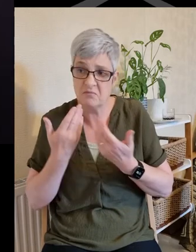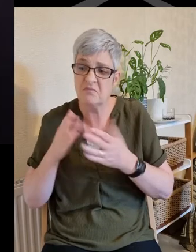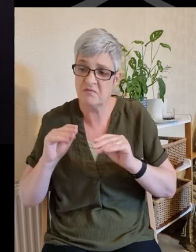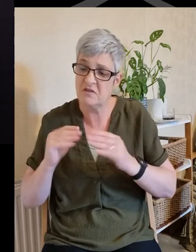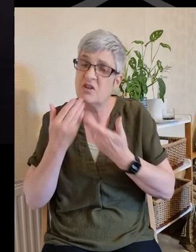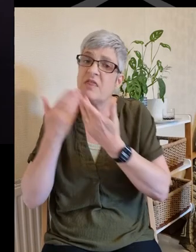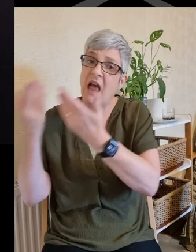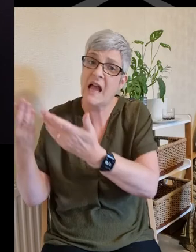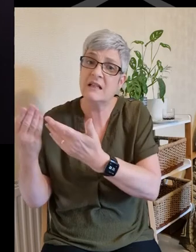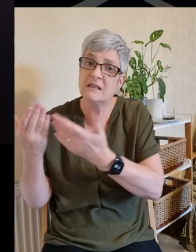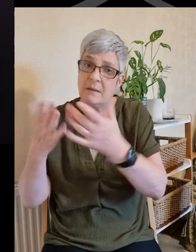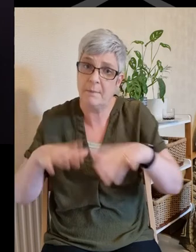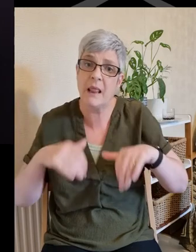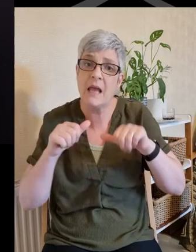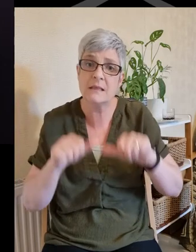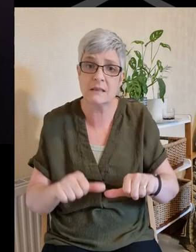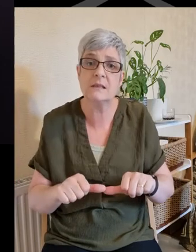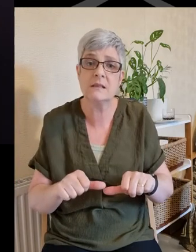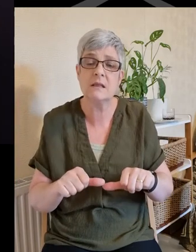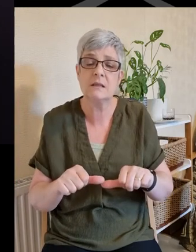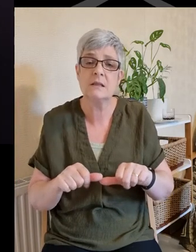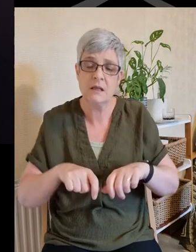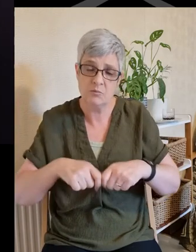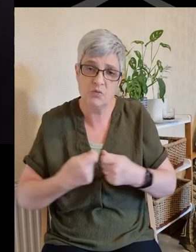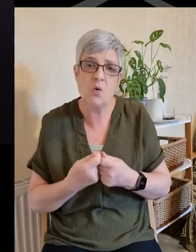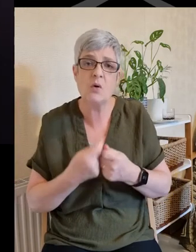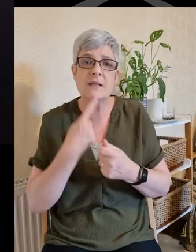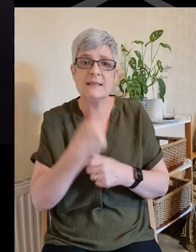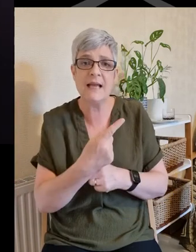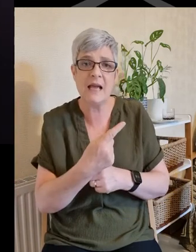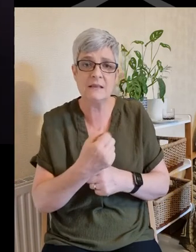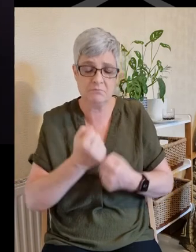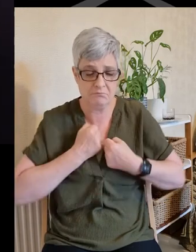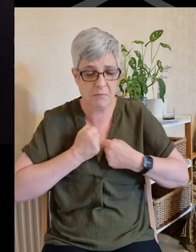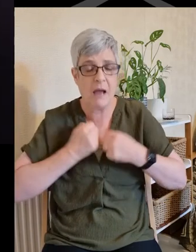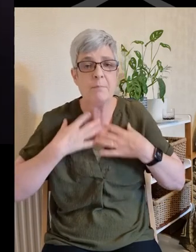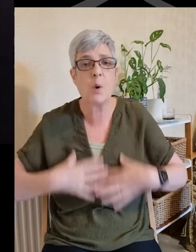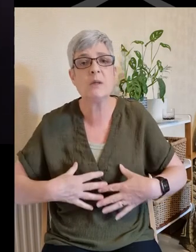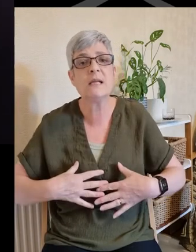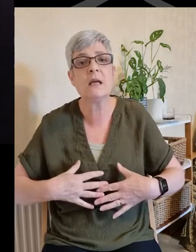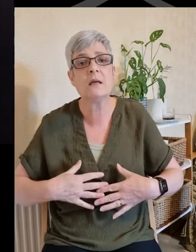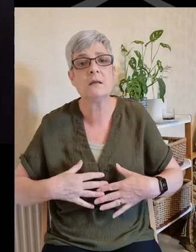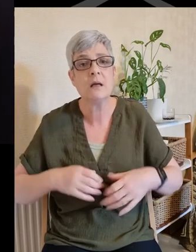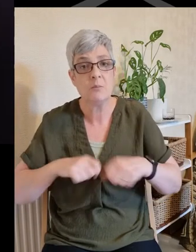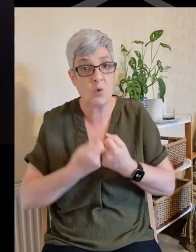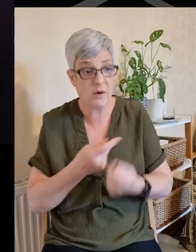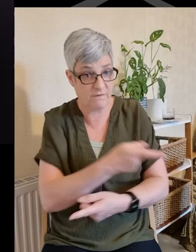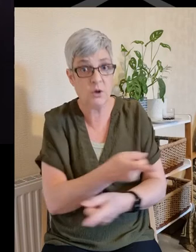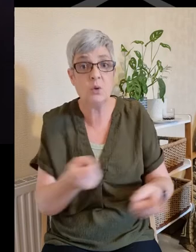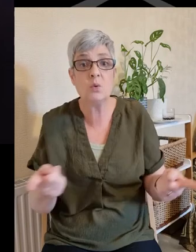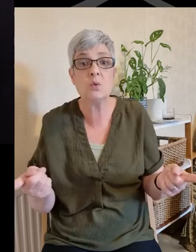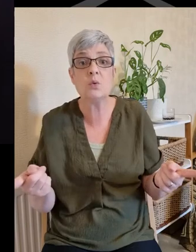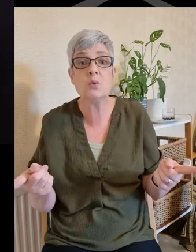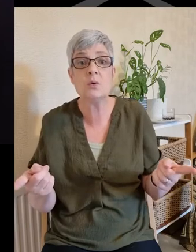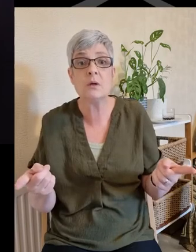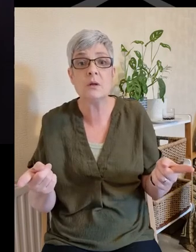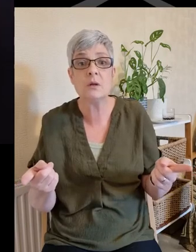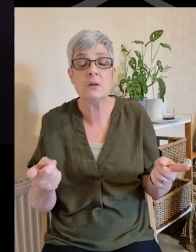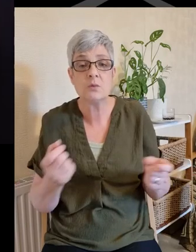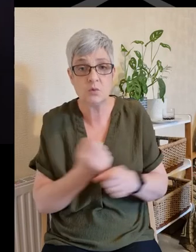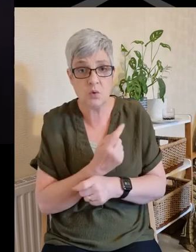for it and blessed it, he broke it and said, "This is my body, and it's broken for you. Do